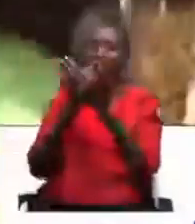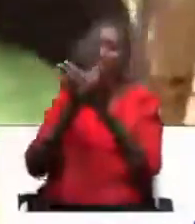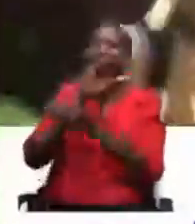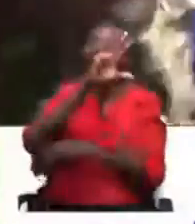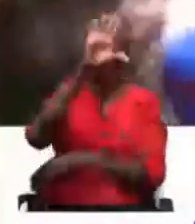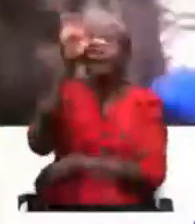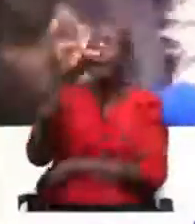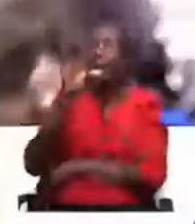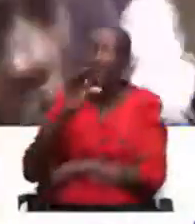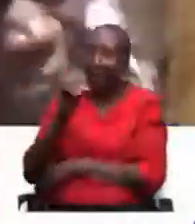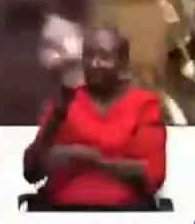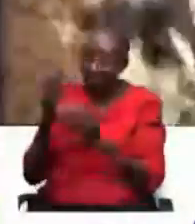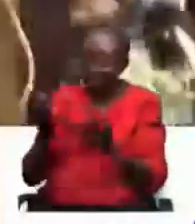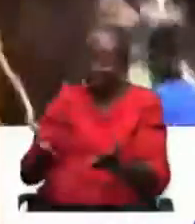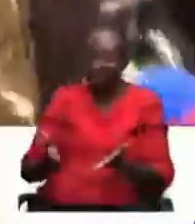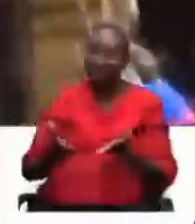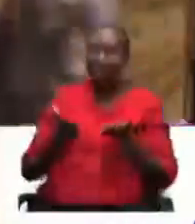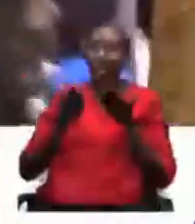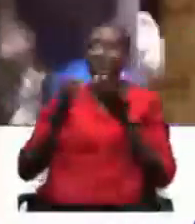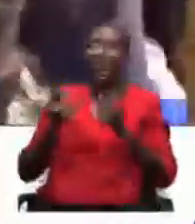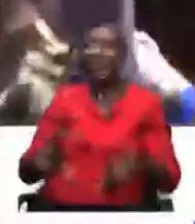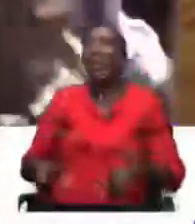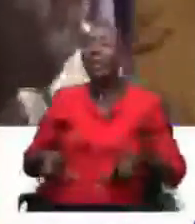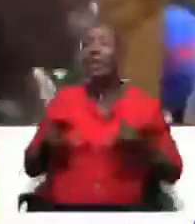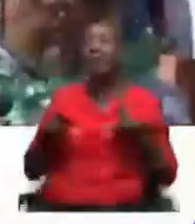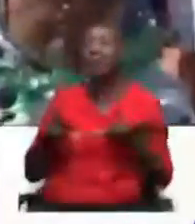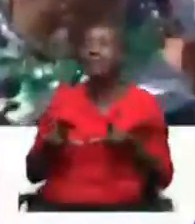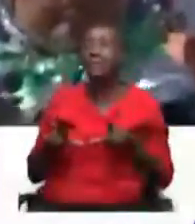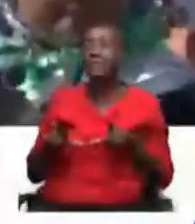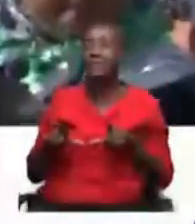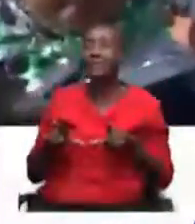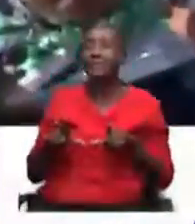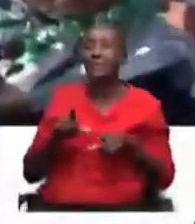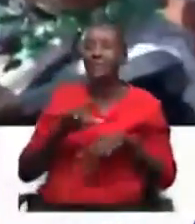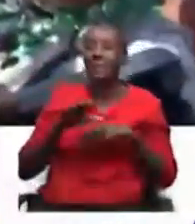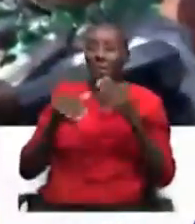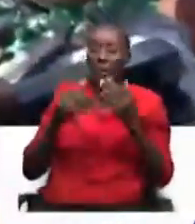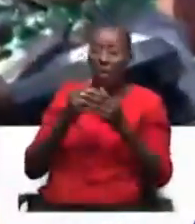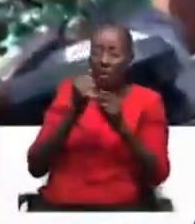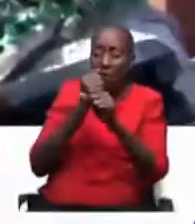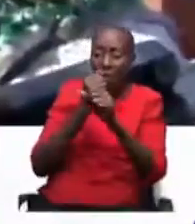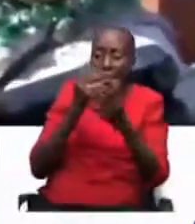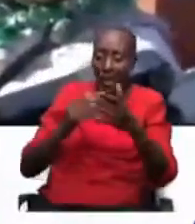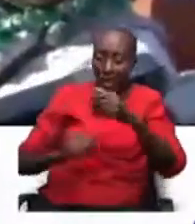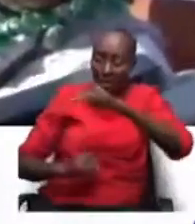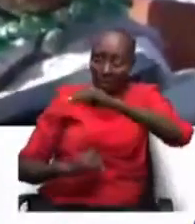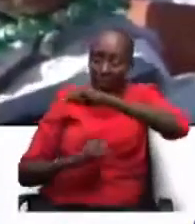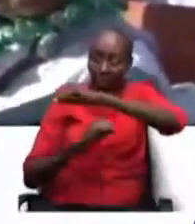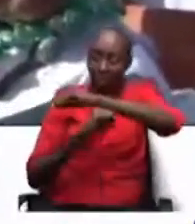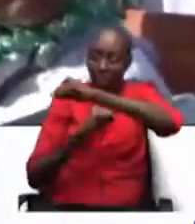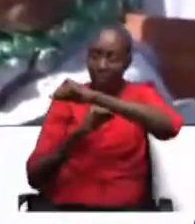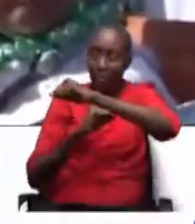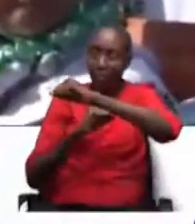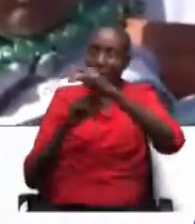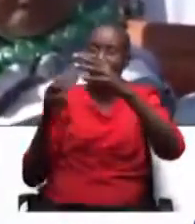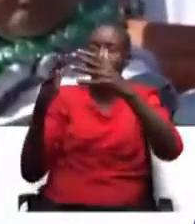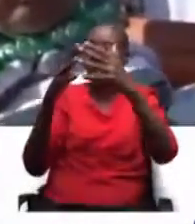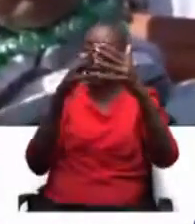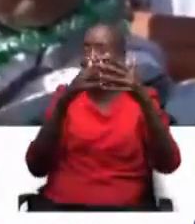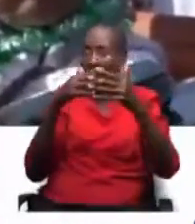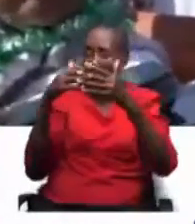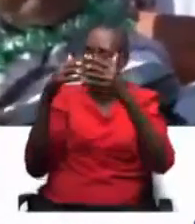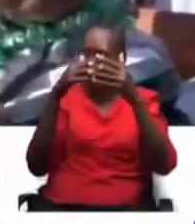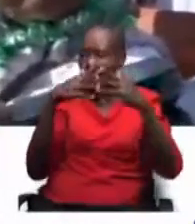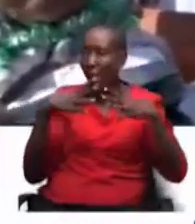Afrika linaimarika kimaisha. All what we do here is supported by American people.